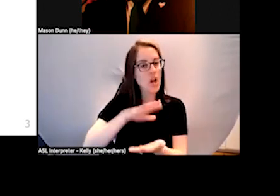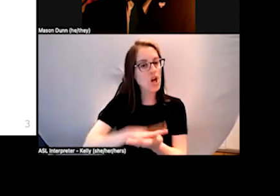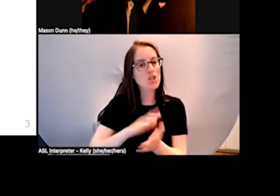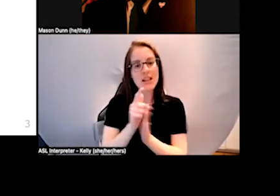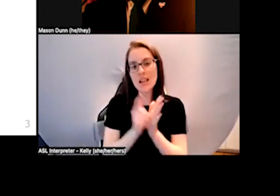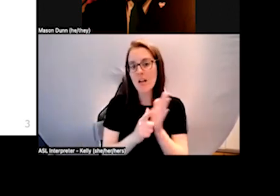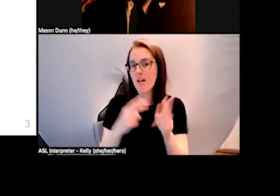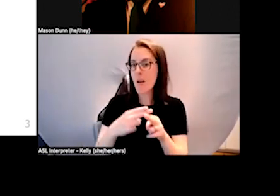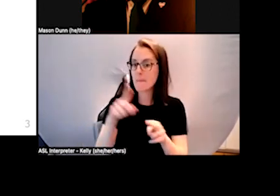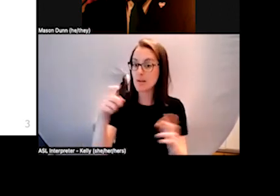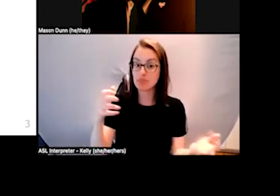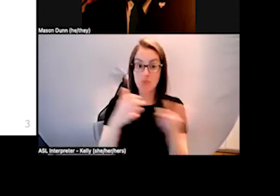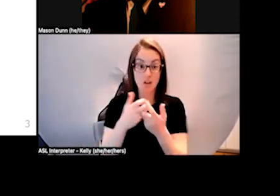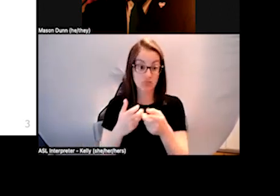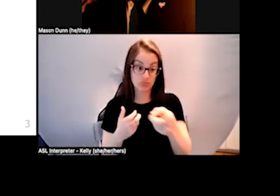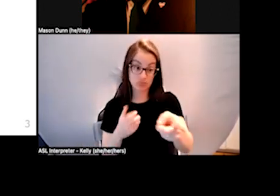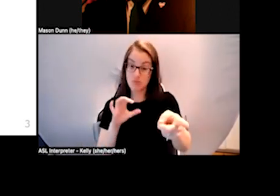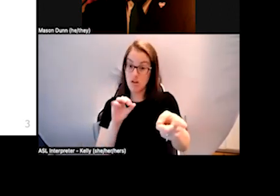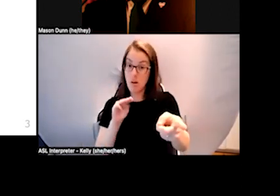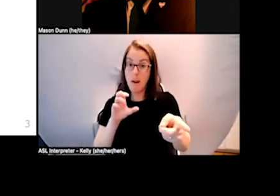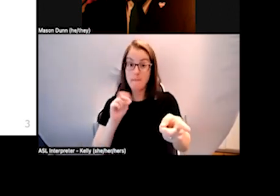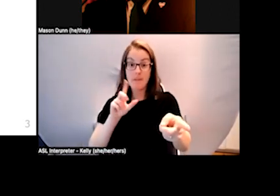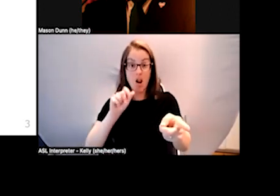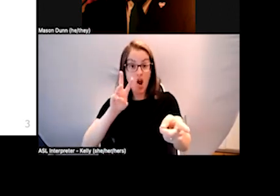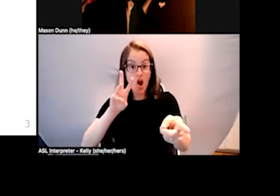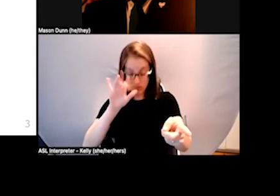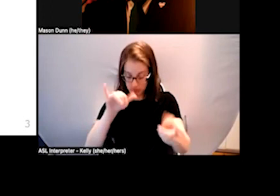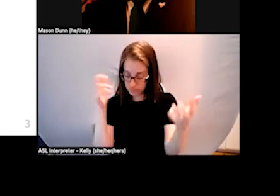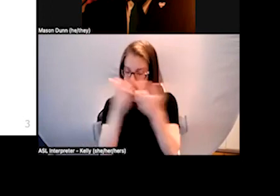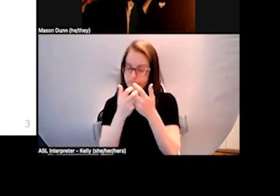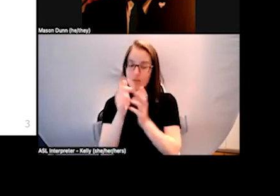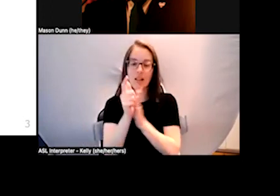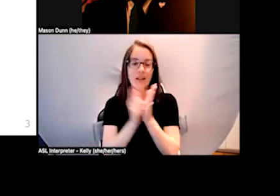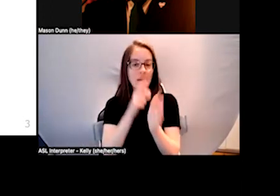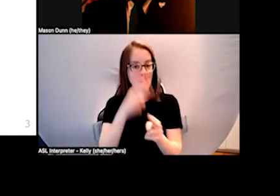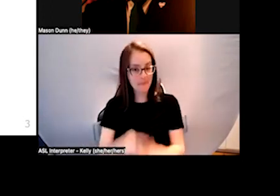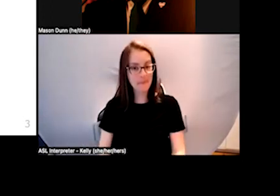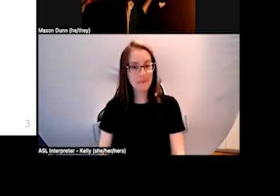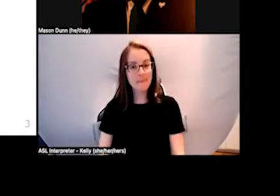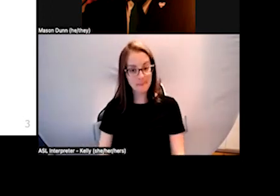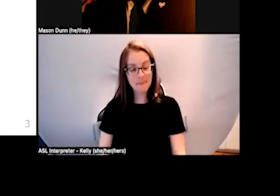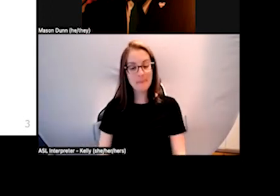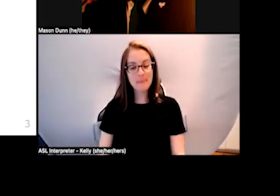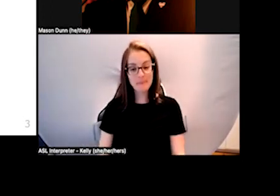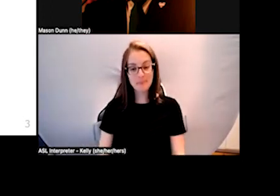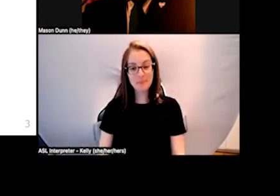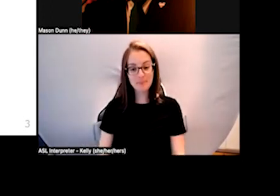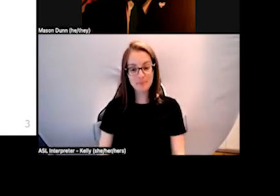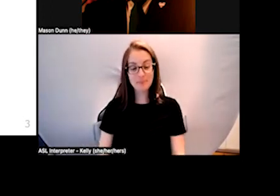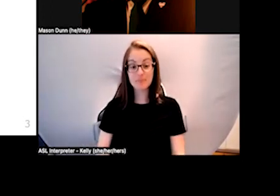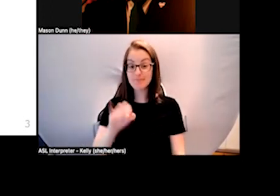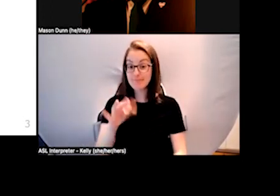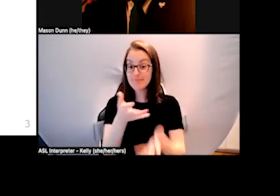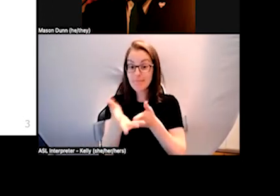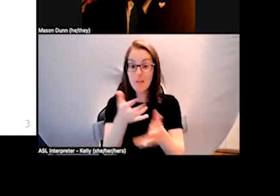name. Well, by common law, that is their legal name because it is adopted for honest purposes. So if you're working with young